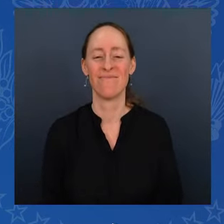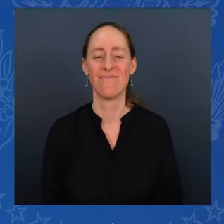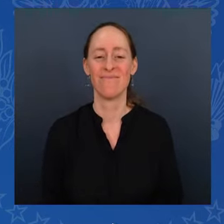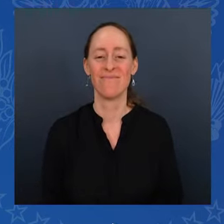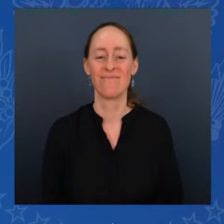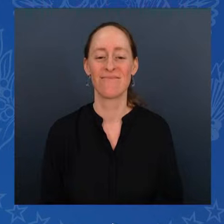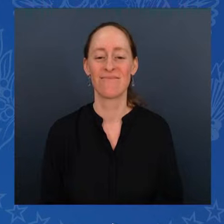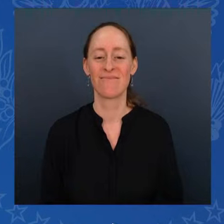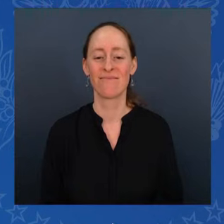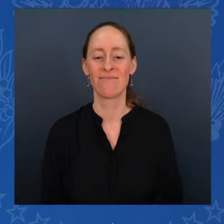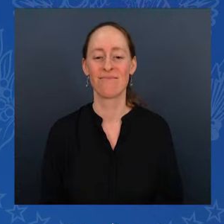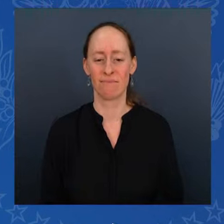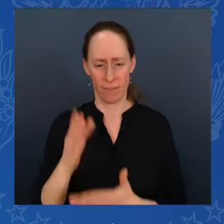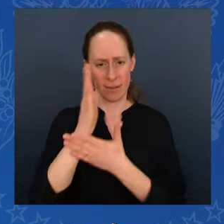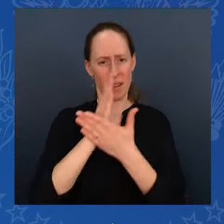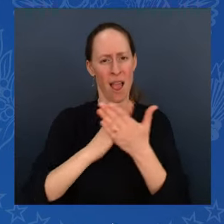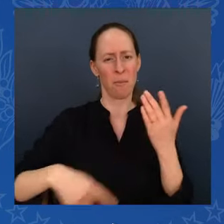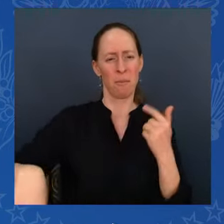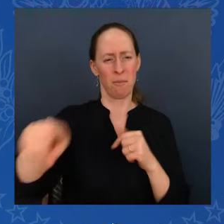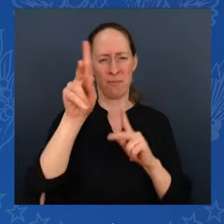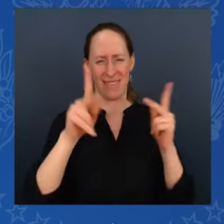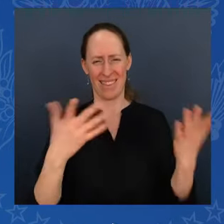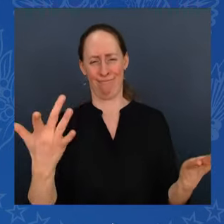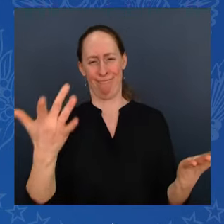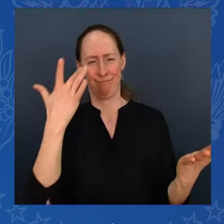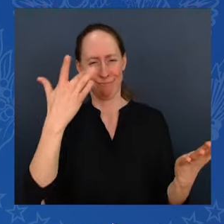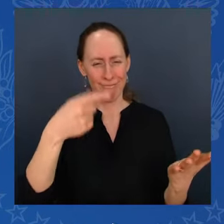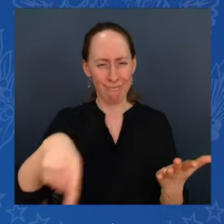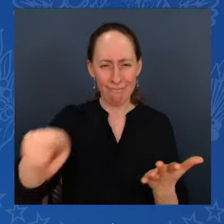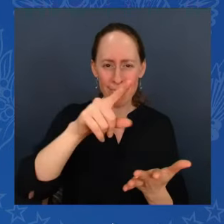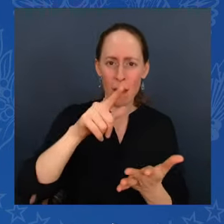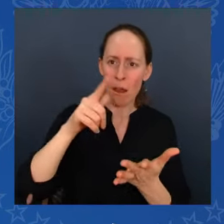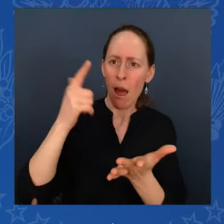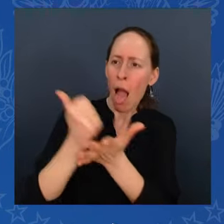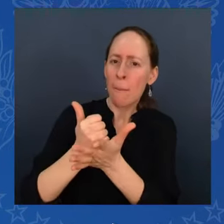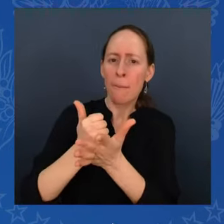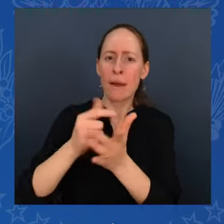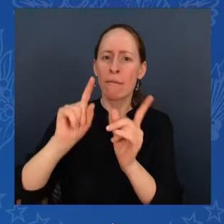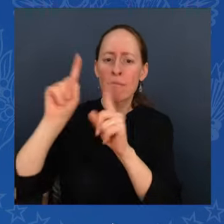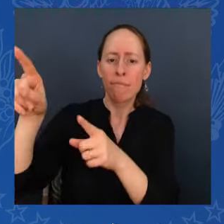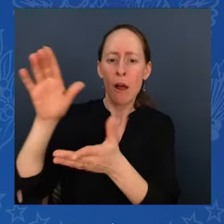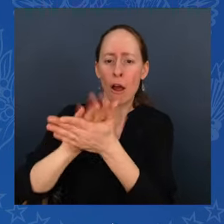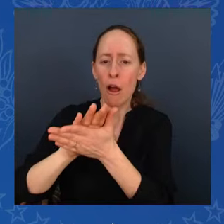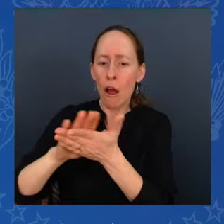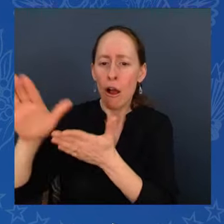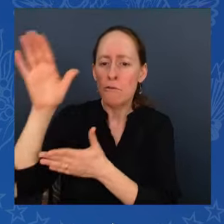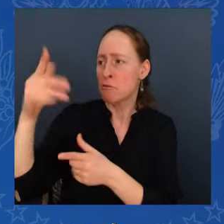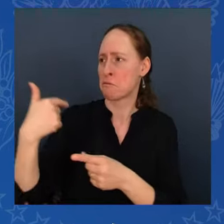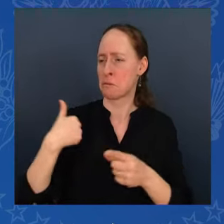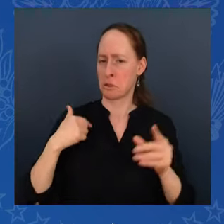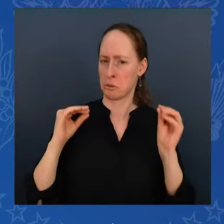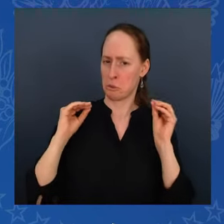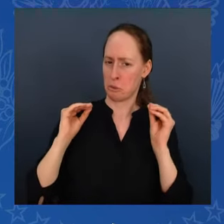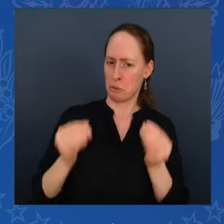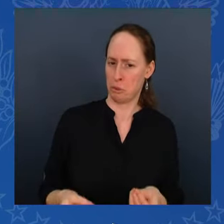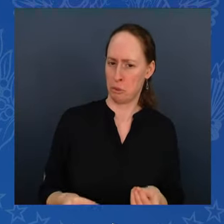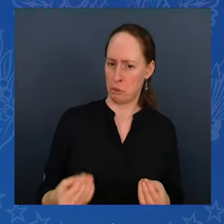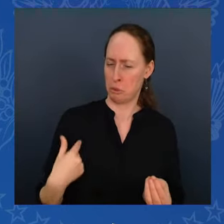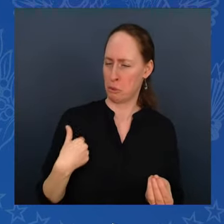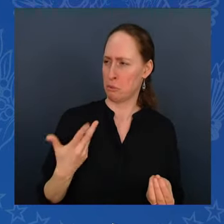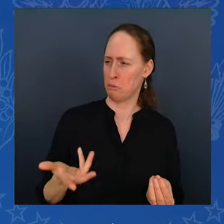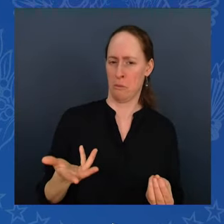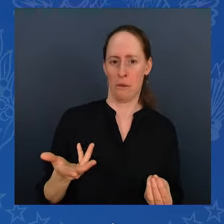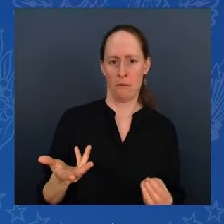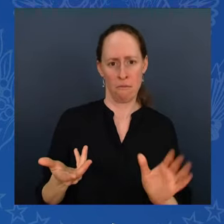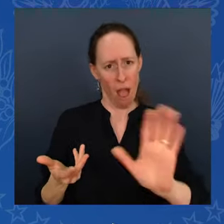no opportunity to go to college? I get it. That's the neighborhood I come from. That's why a big part of my economic agenda is investing in all